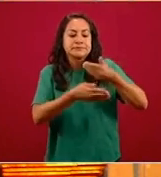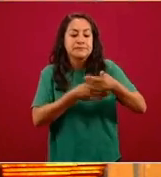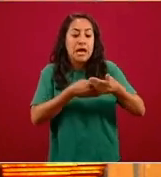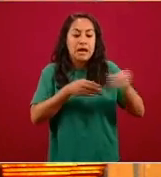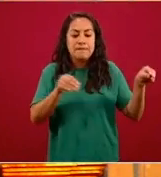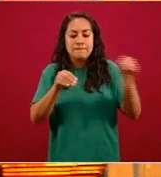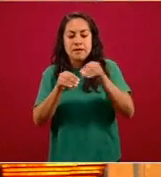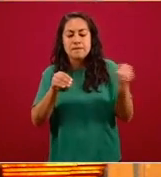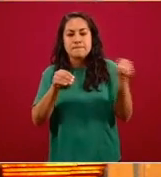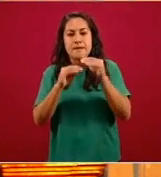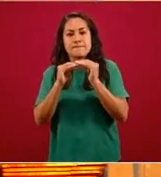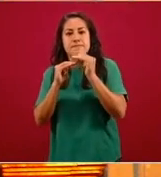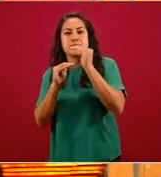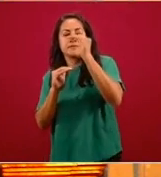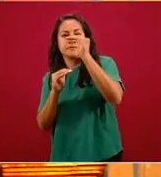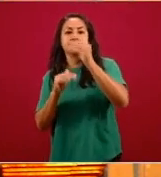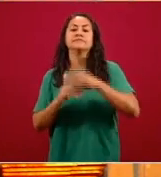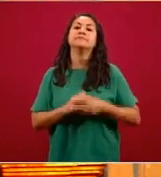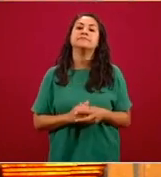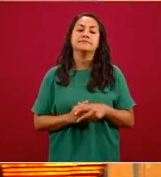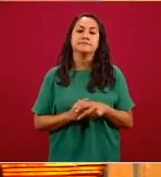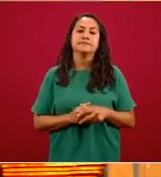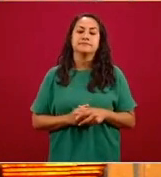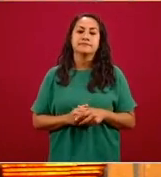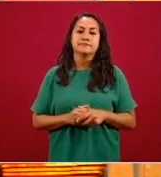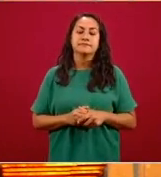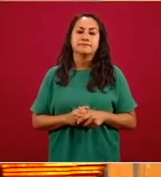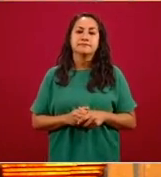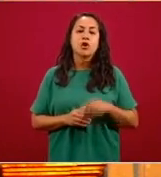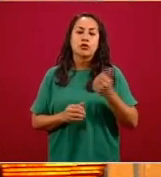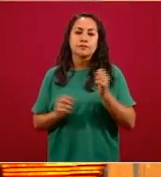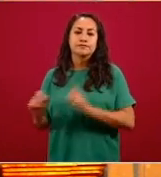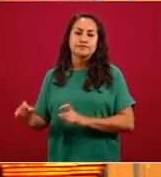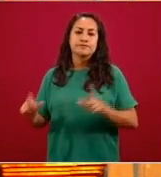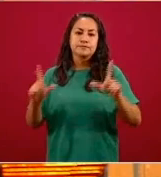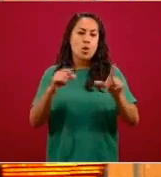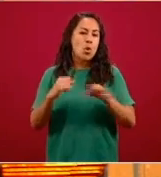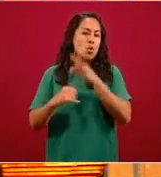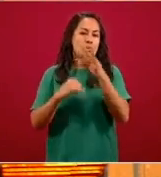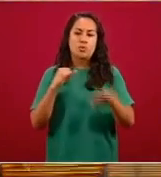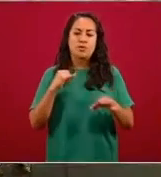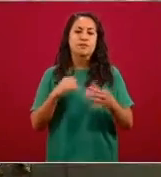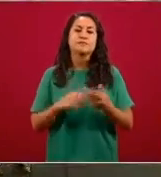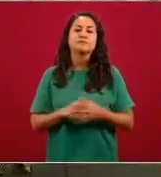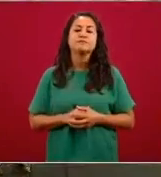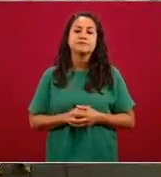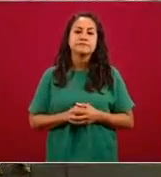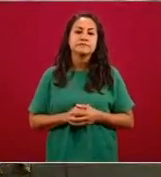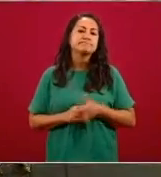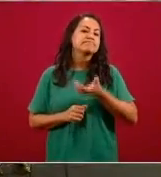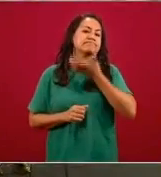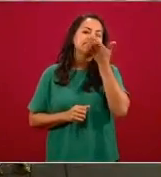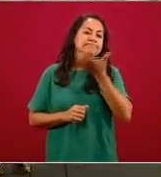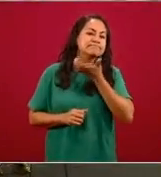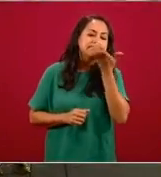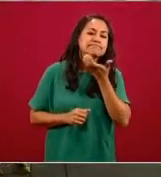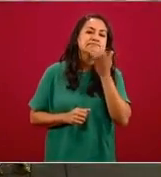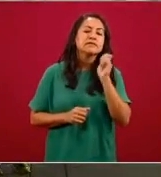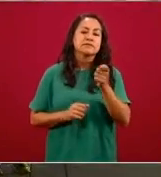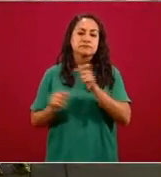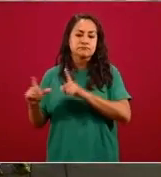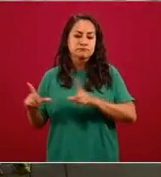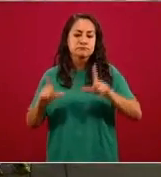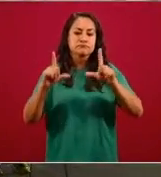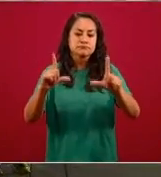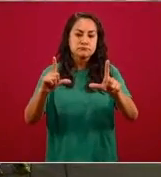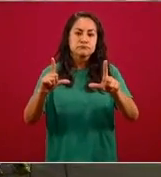a slowdown in transmission or a decrease in the amount of cases, but this doesn't stand if